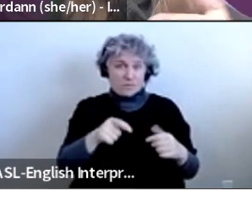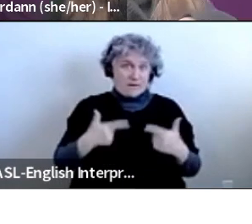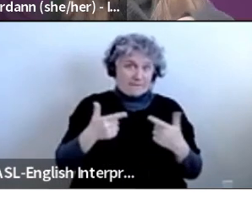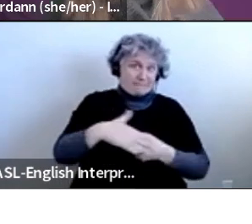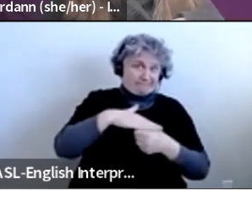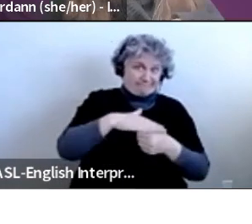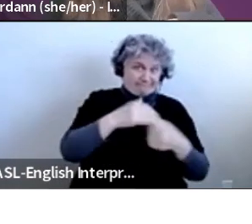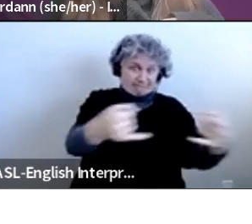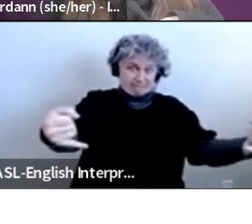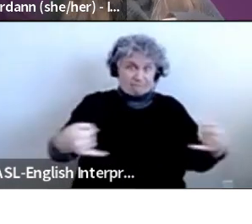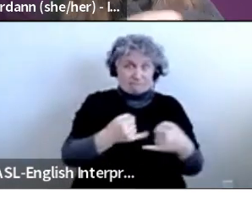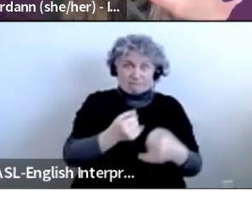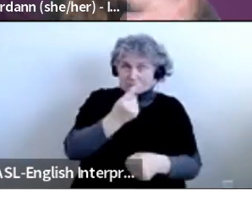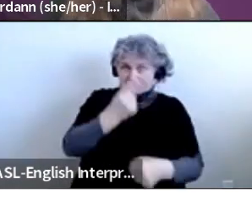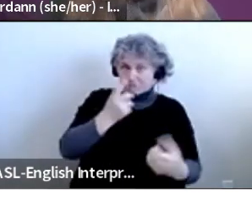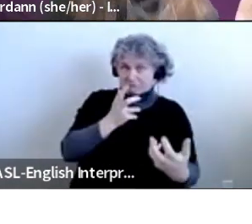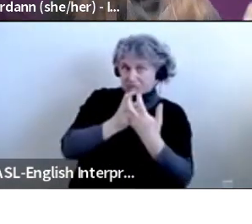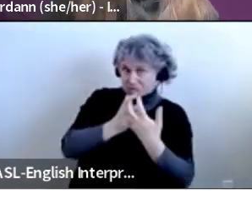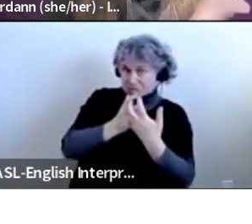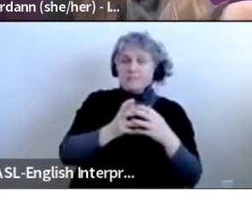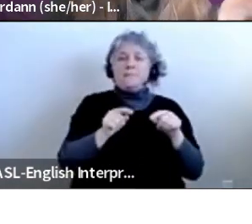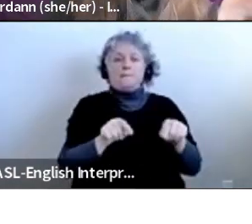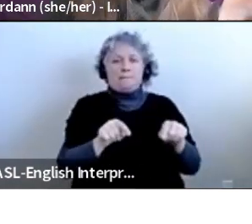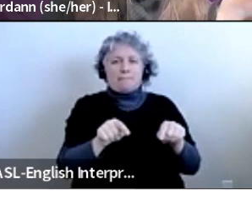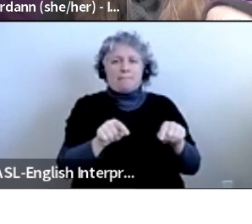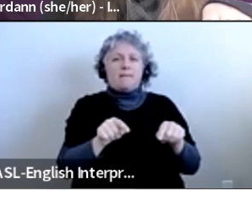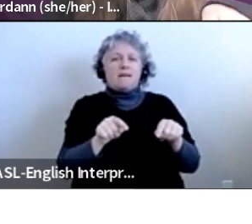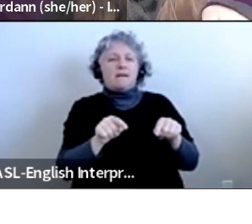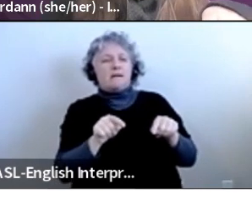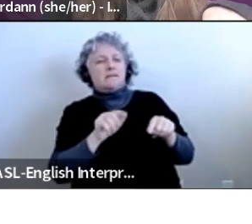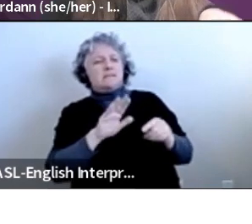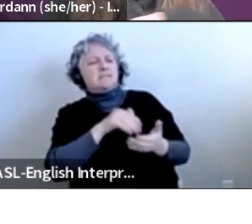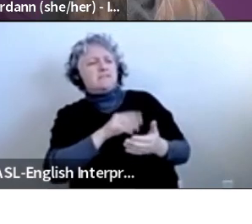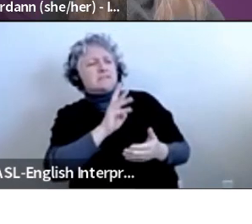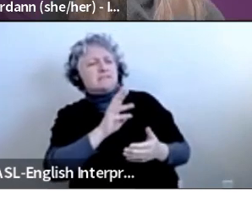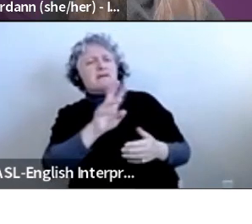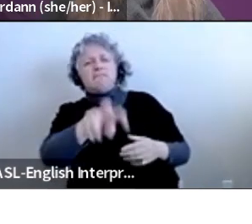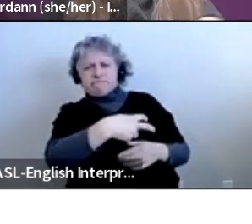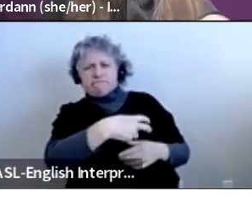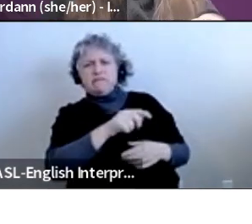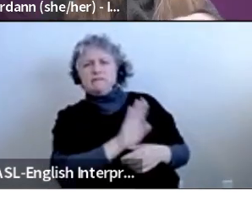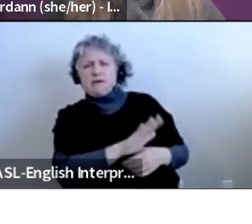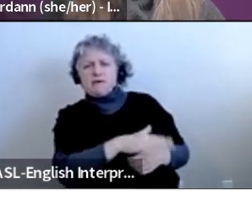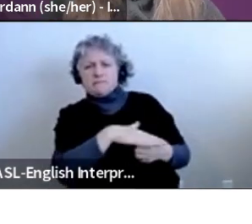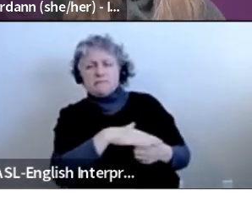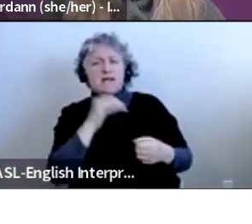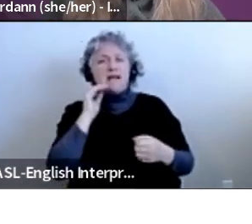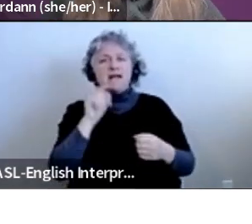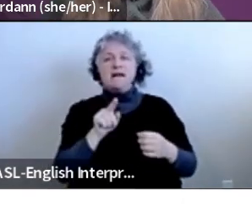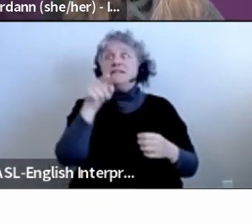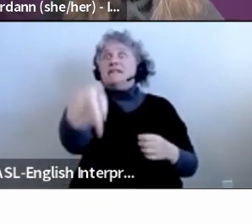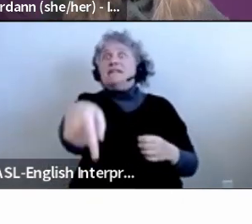catchment areas for the Regional Innovation Center, you'll be sorted to that center. If you're outside the catchment